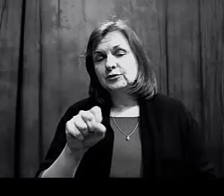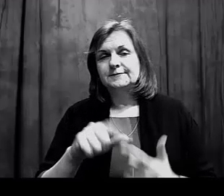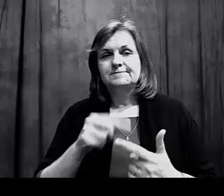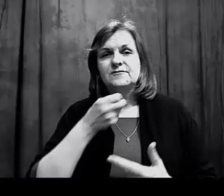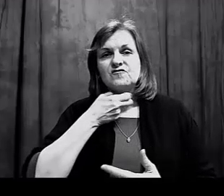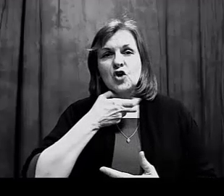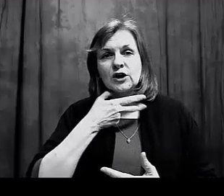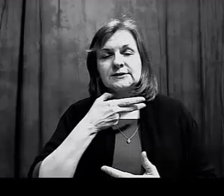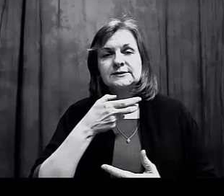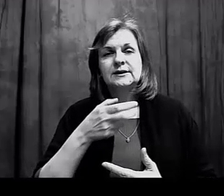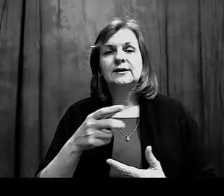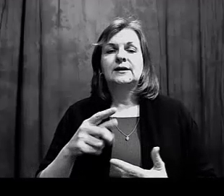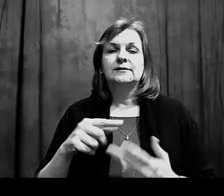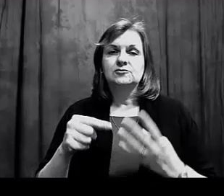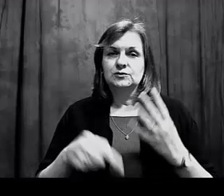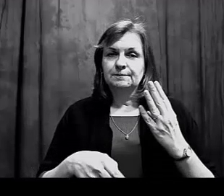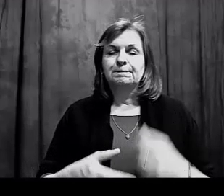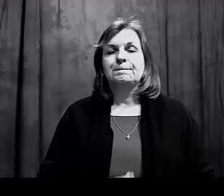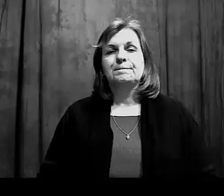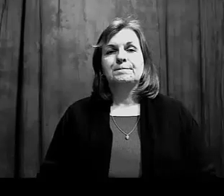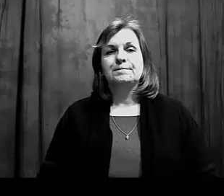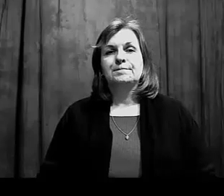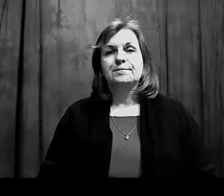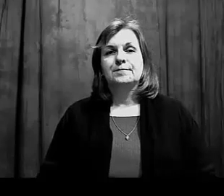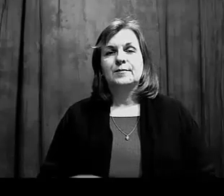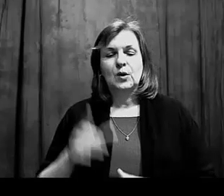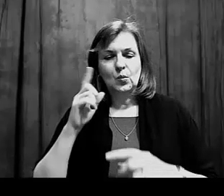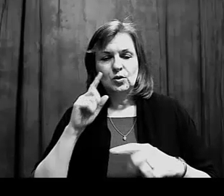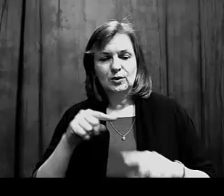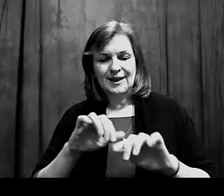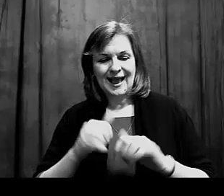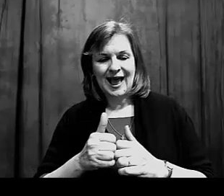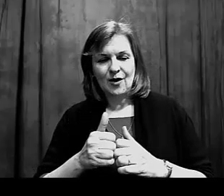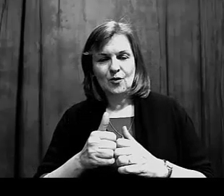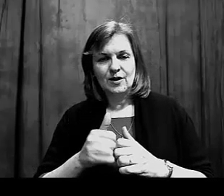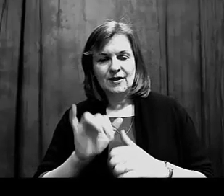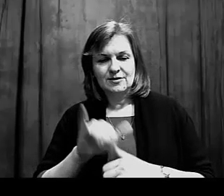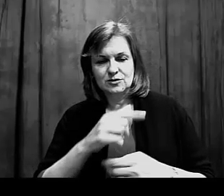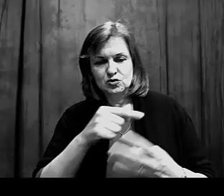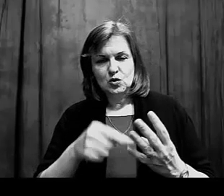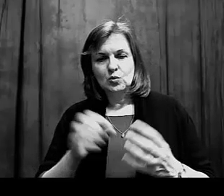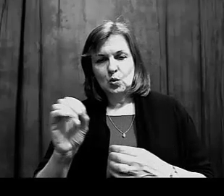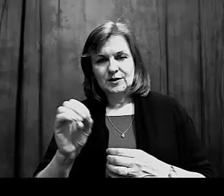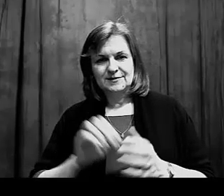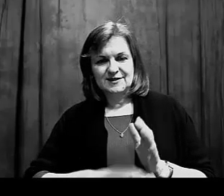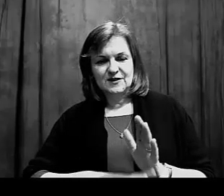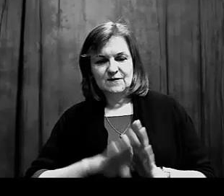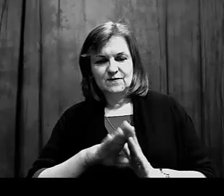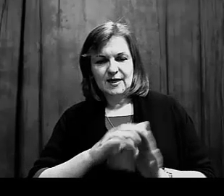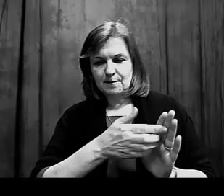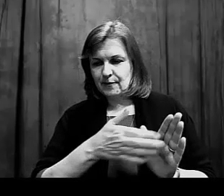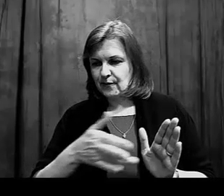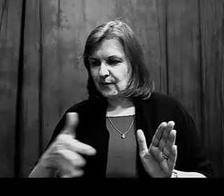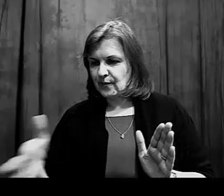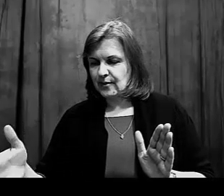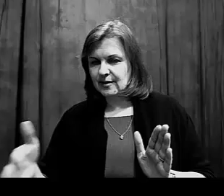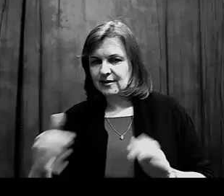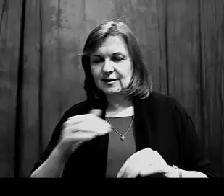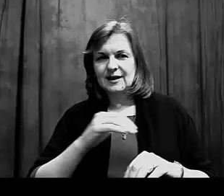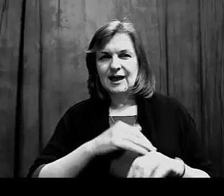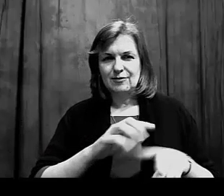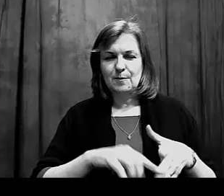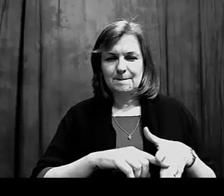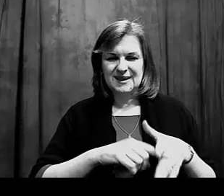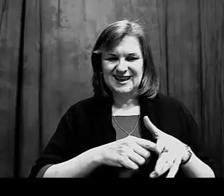salamanders and frogs and so on. And when we look at the early development of these organisms, they still, as we said, have